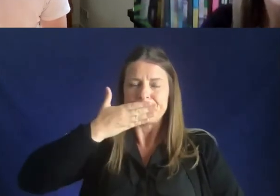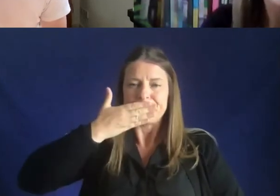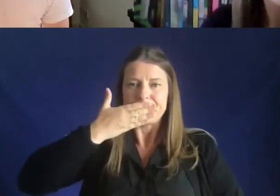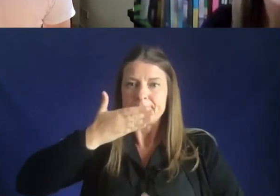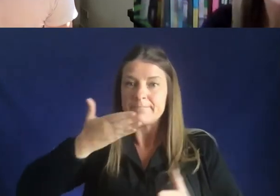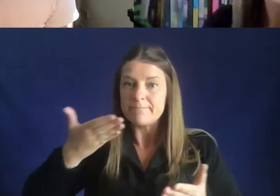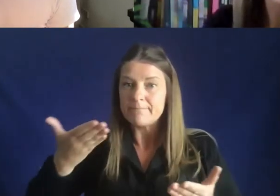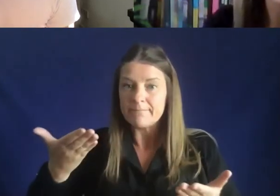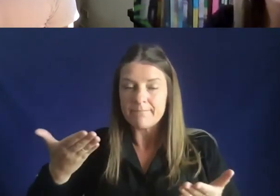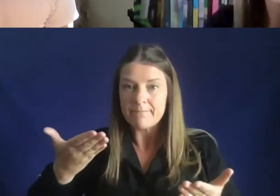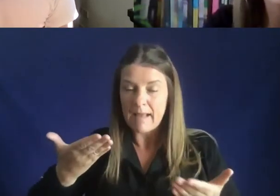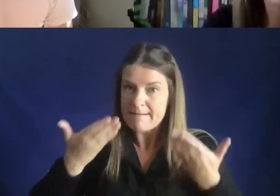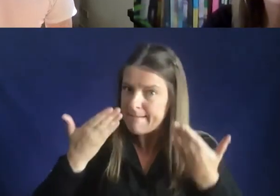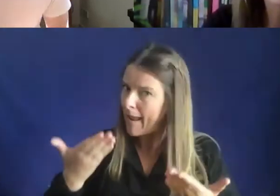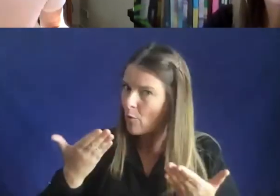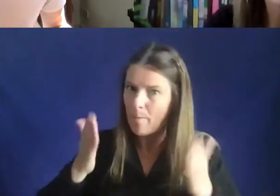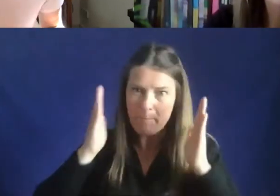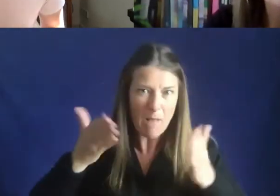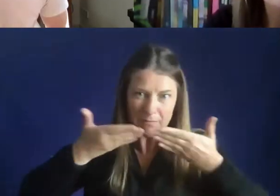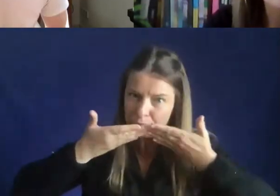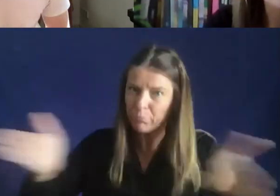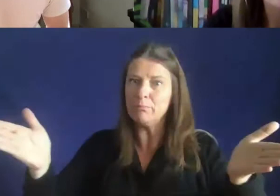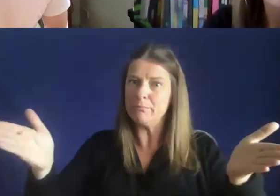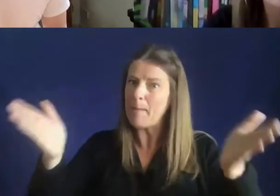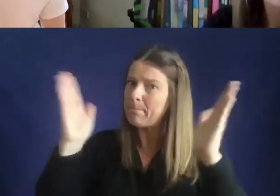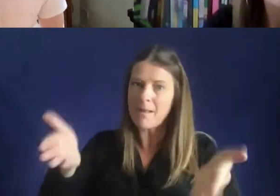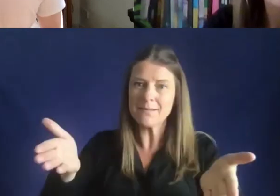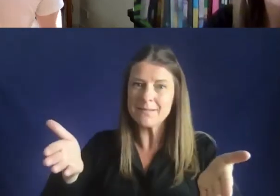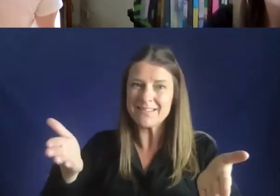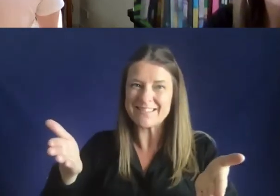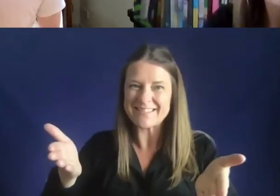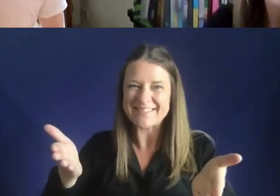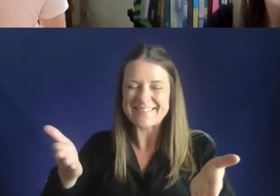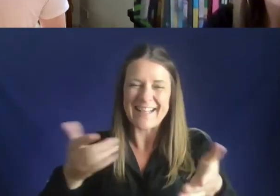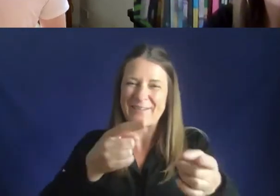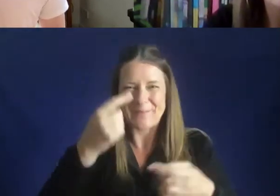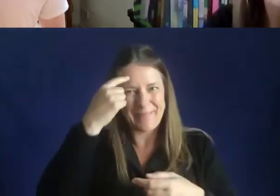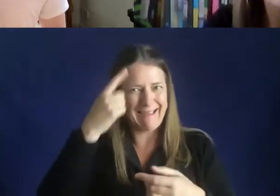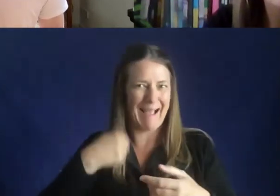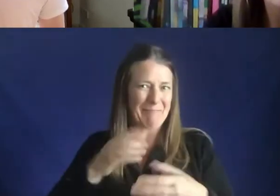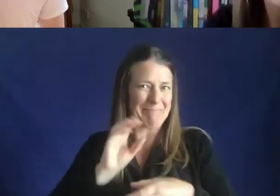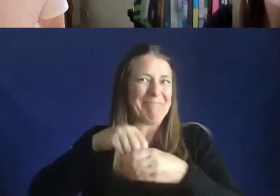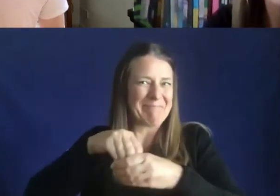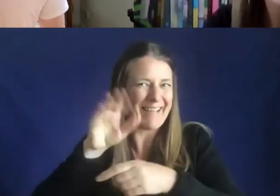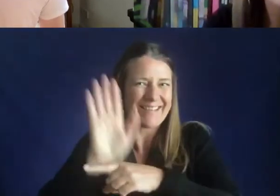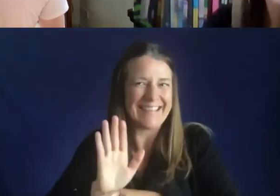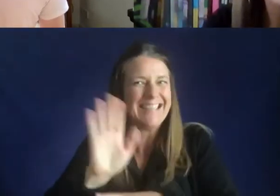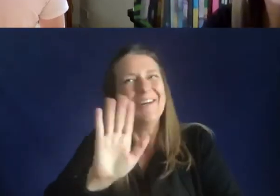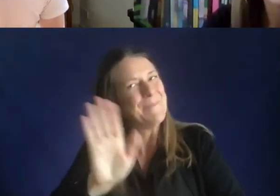I really, really would. I mean, it sounds like I've worked on it or something, but I really, really would recommend watching it.